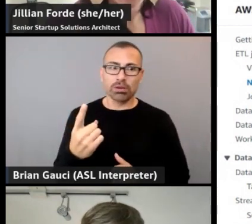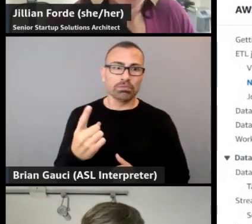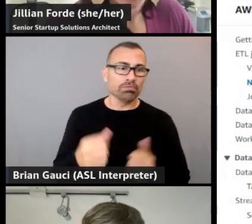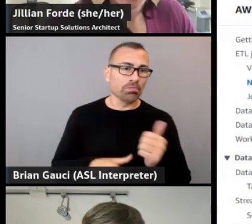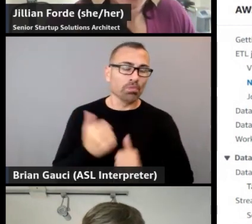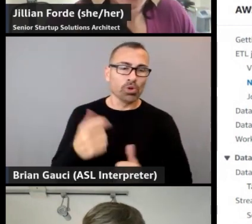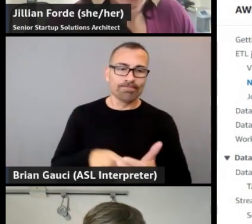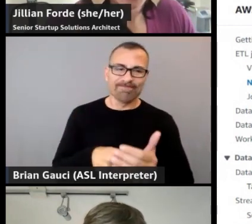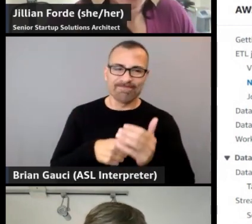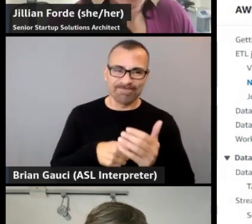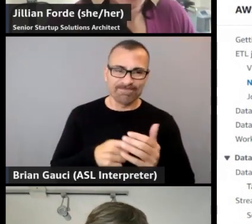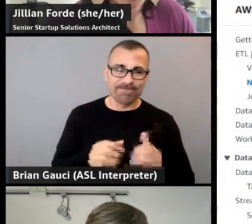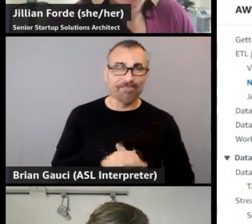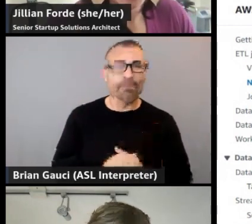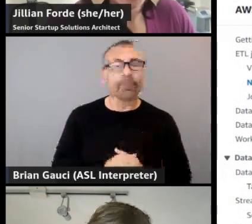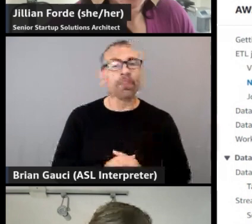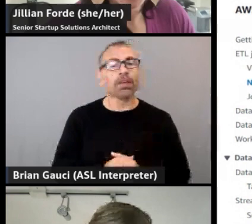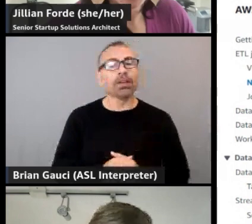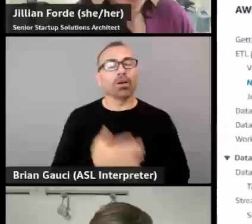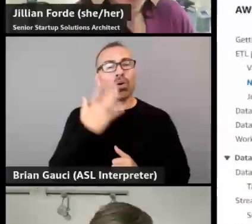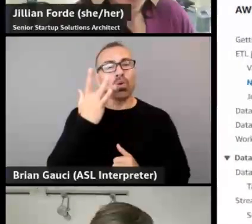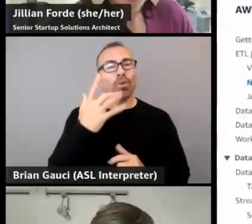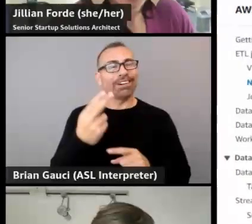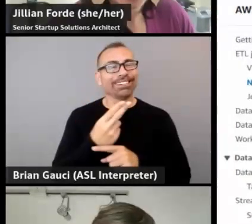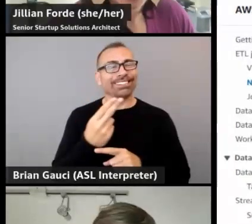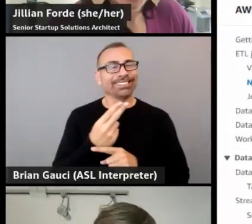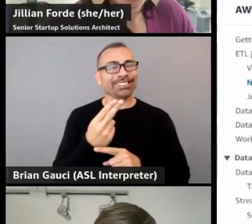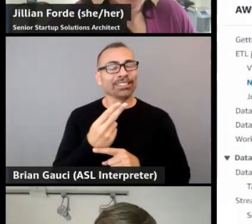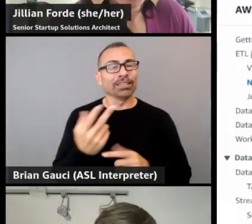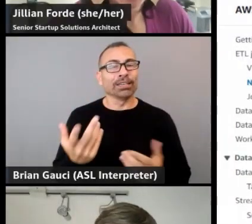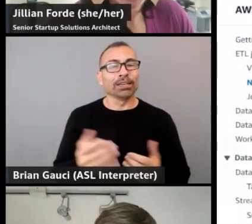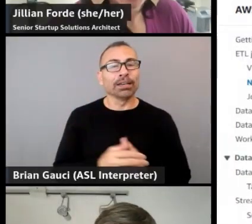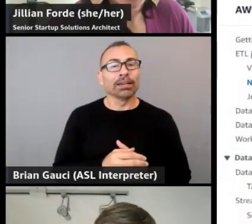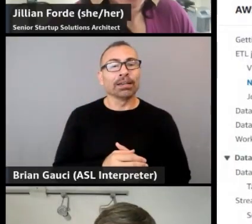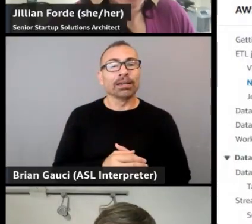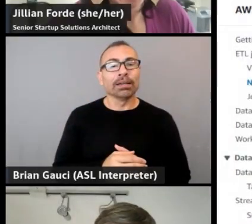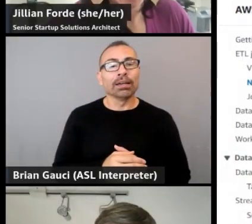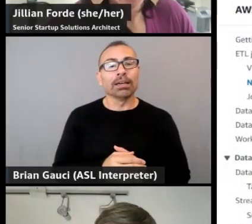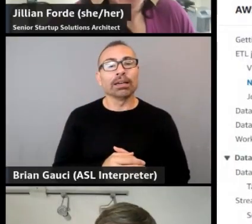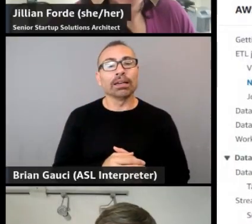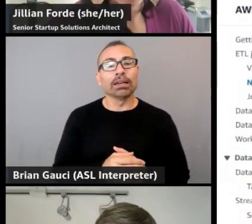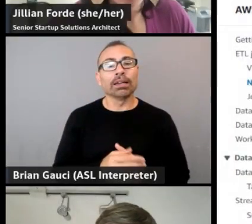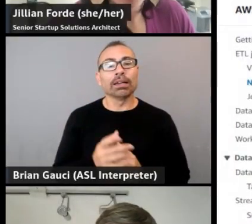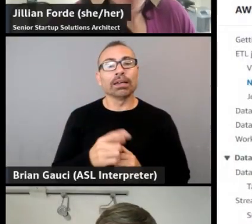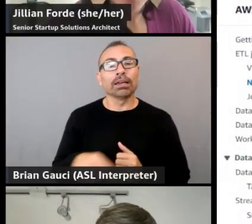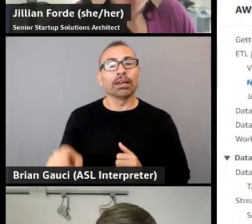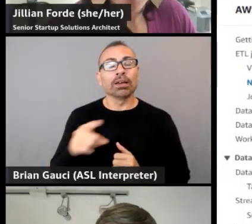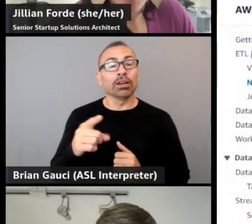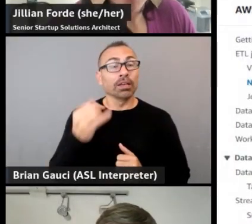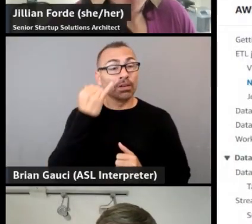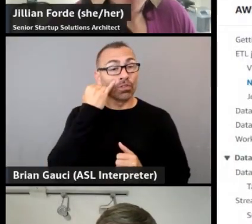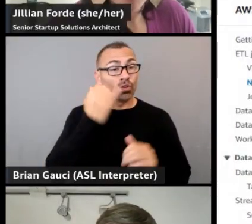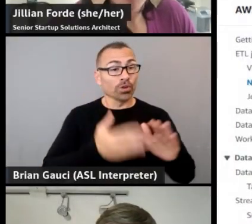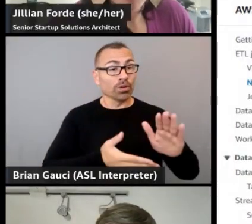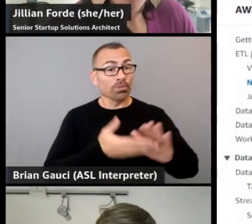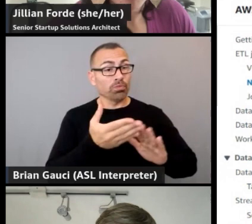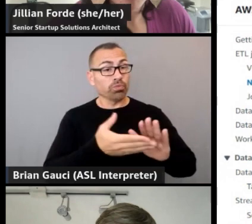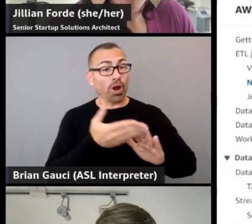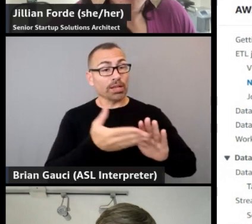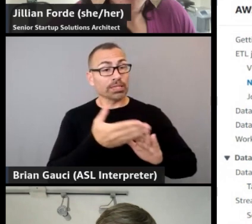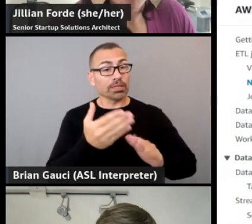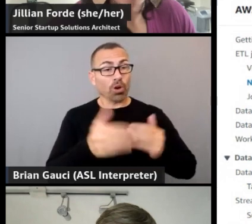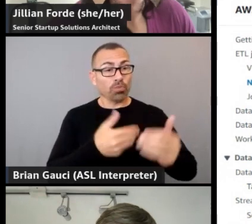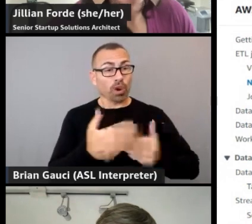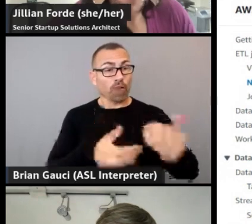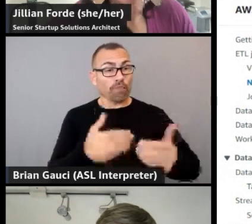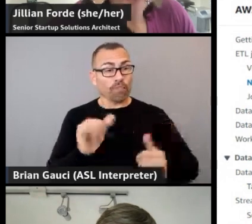The key use case, and it's actually very, very real. When you're processing job, and if you're processing, hundreds of gigs